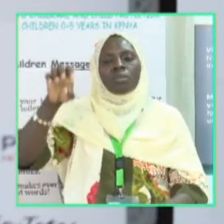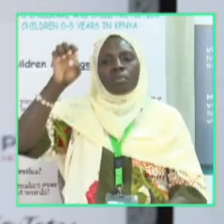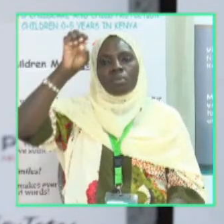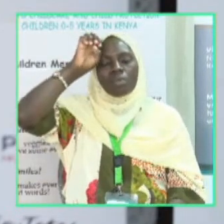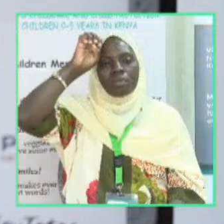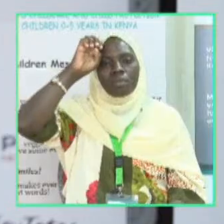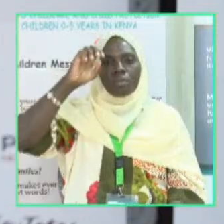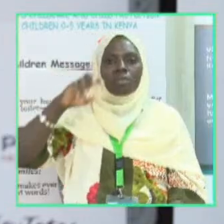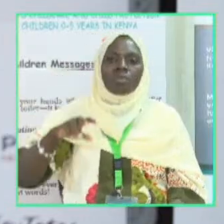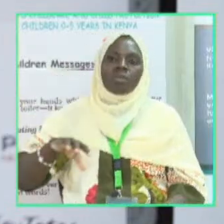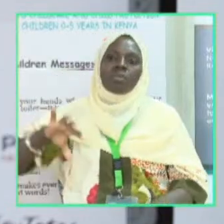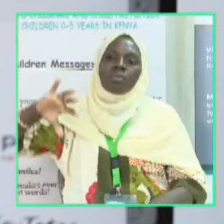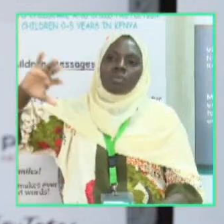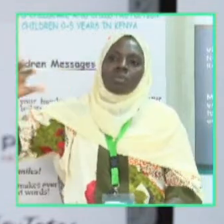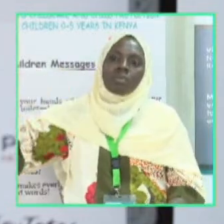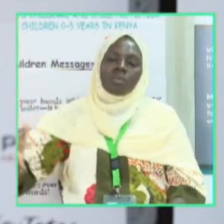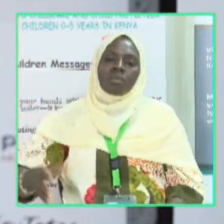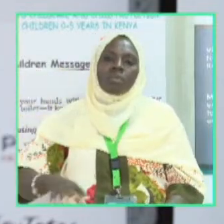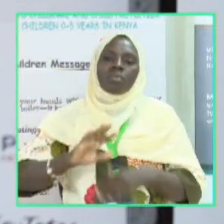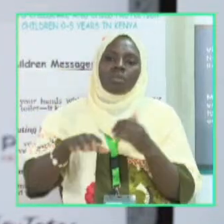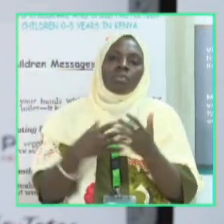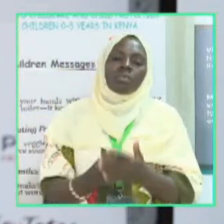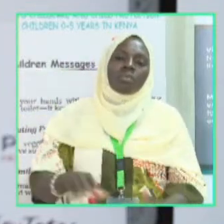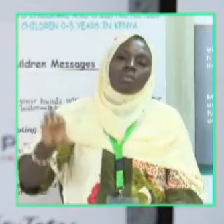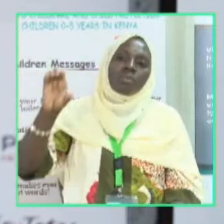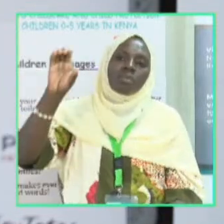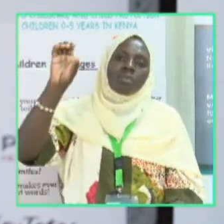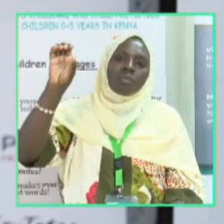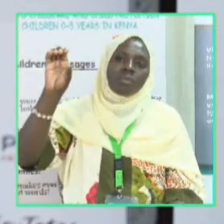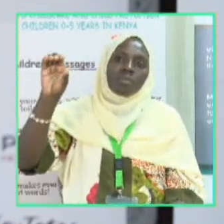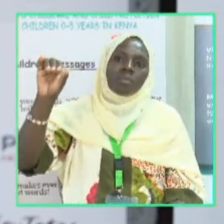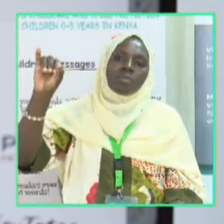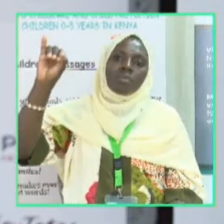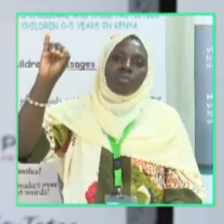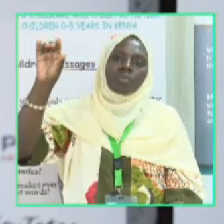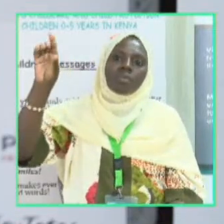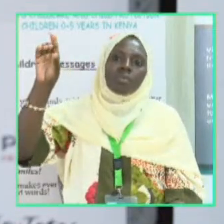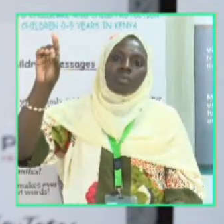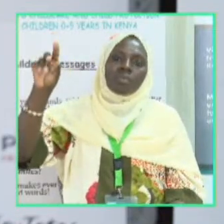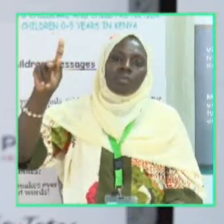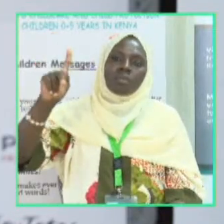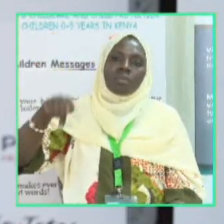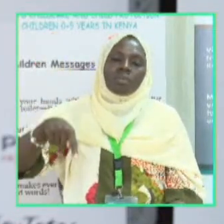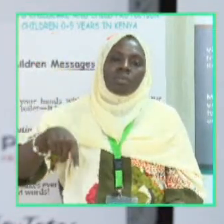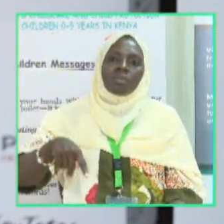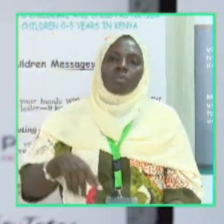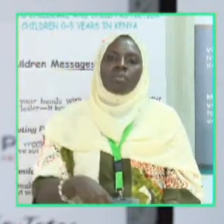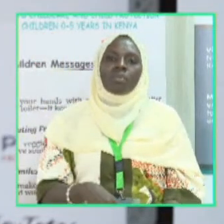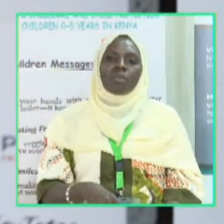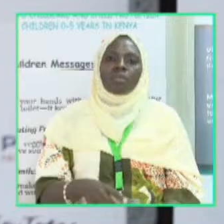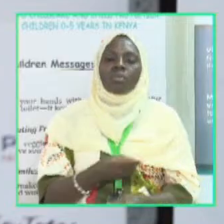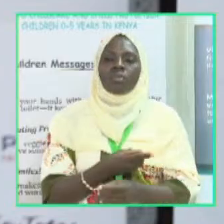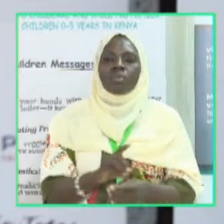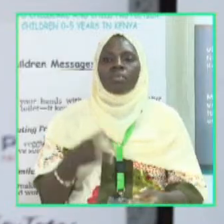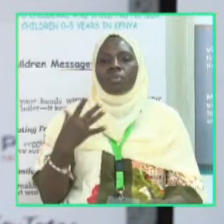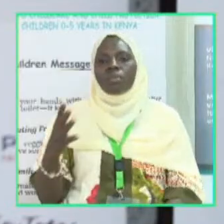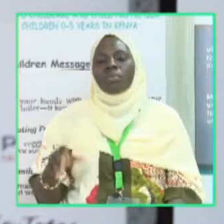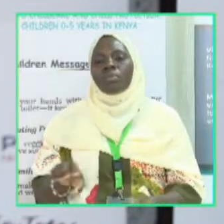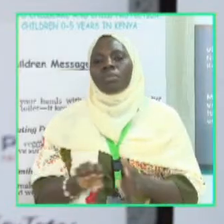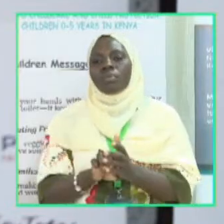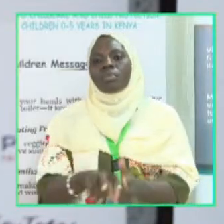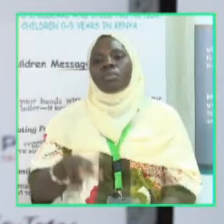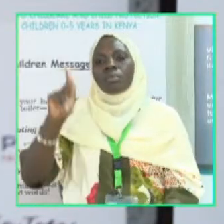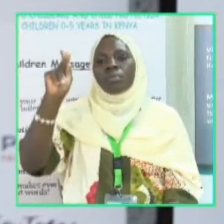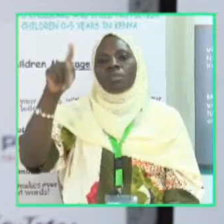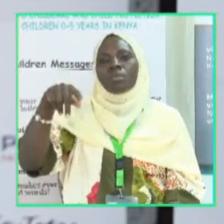we noted that all the CIDPs made reference to good health, but things like kangaroo care and preterm